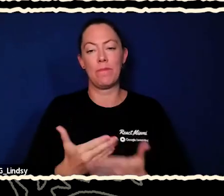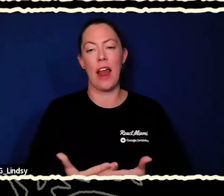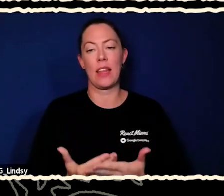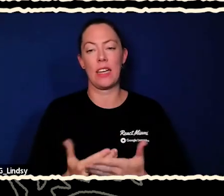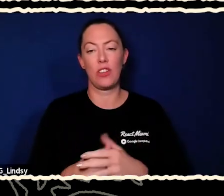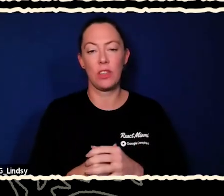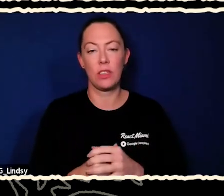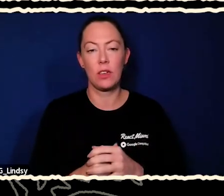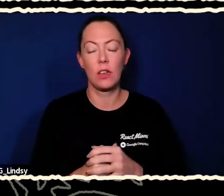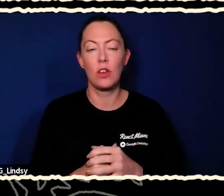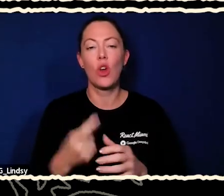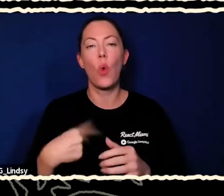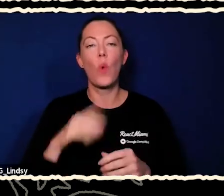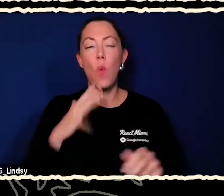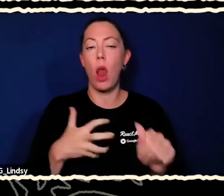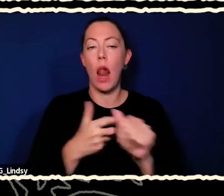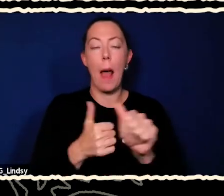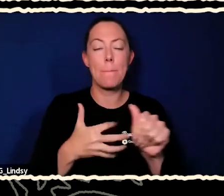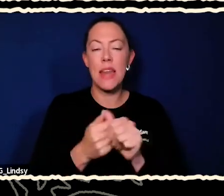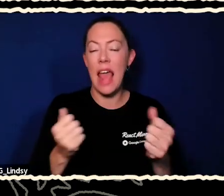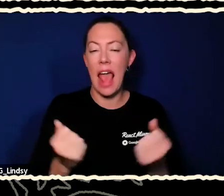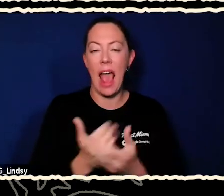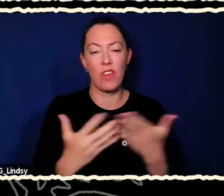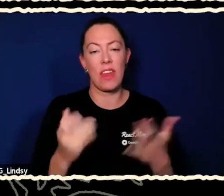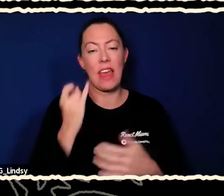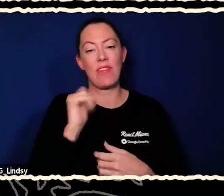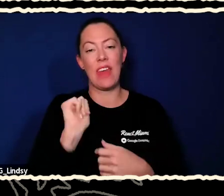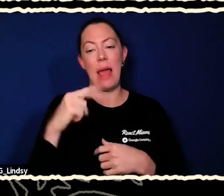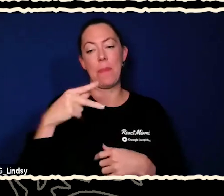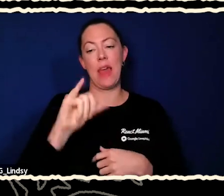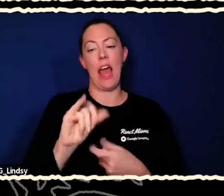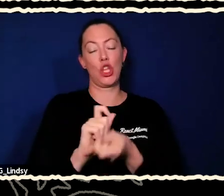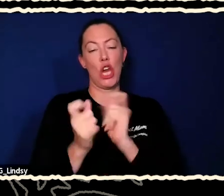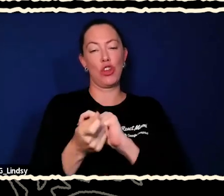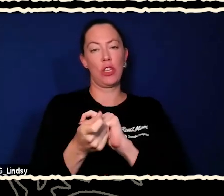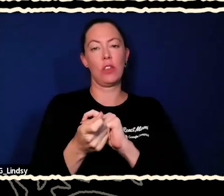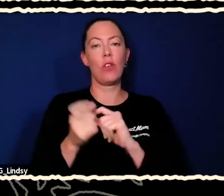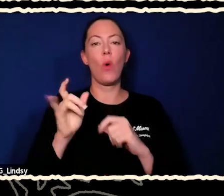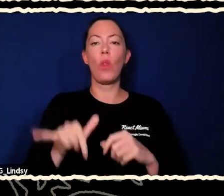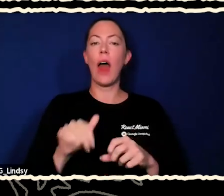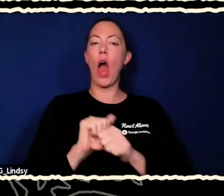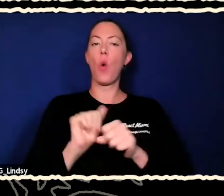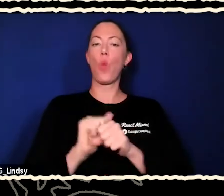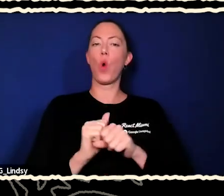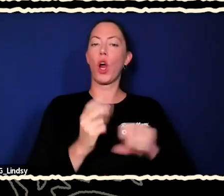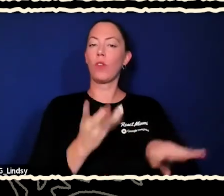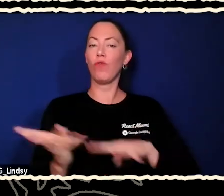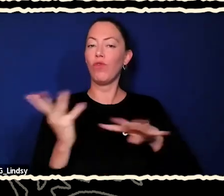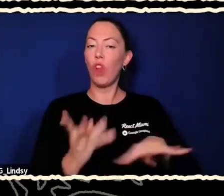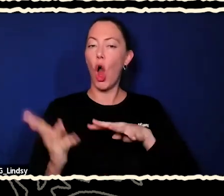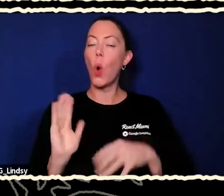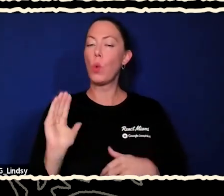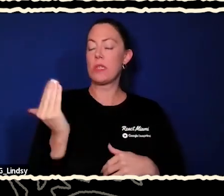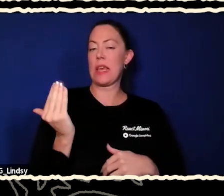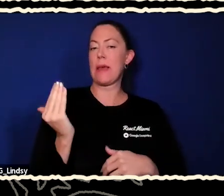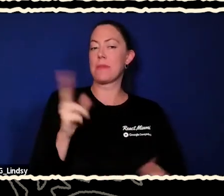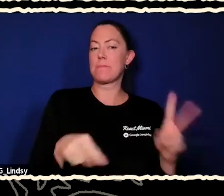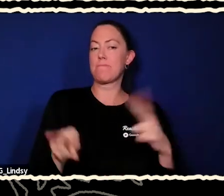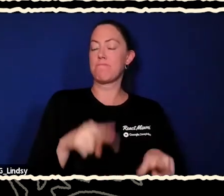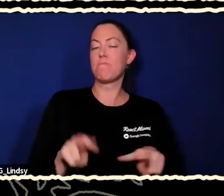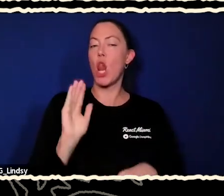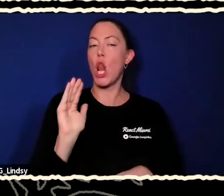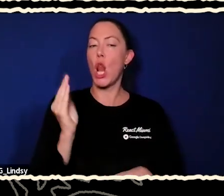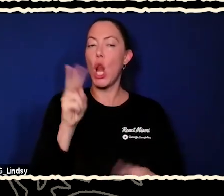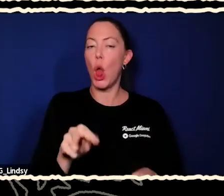else? Update all of that again when the API changes. That workflow looks normal at first, but it breaks down